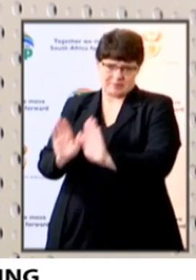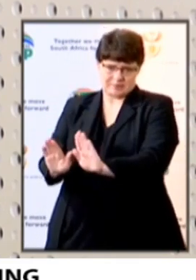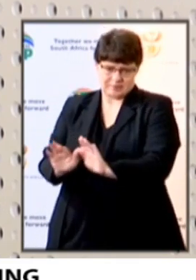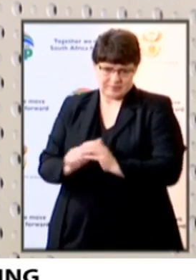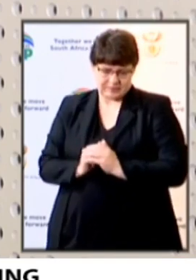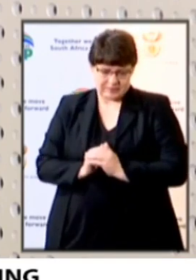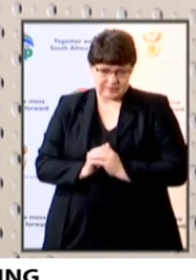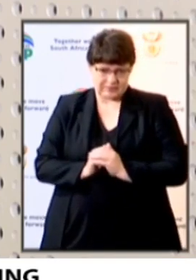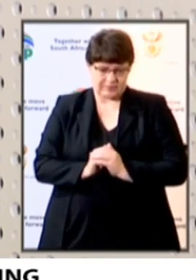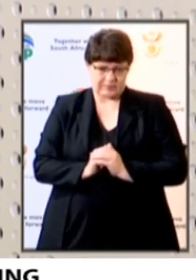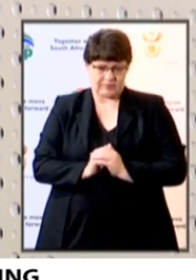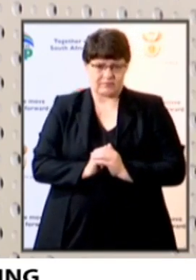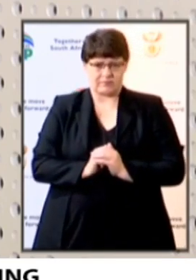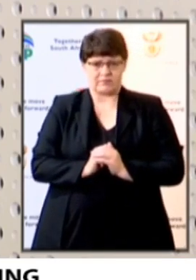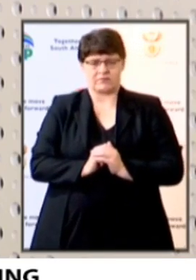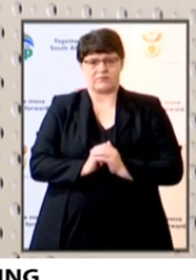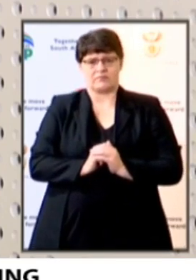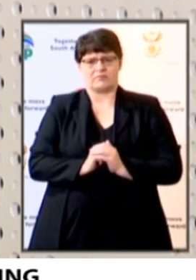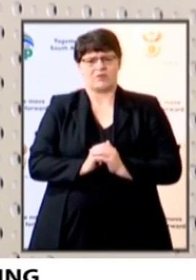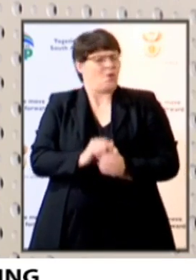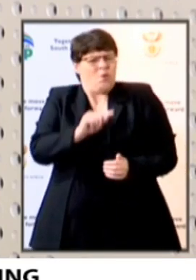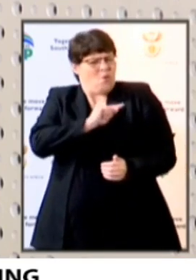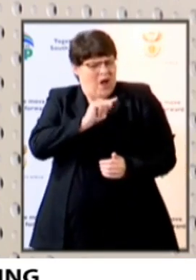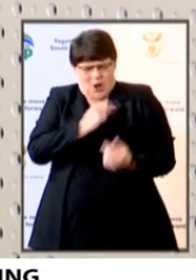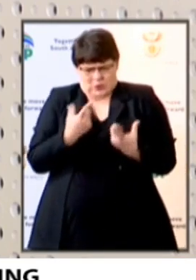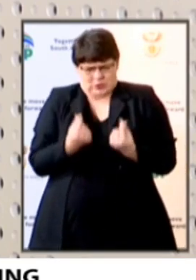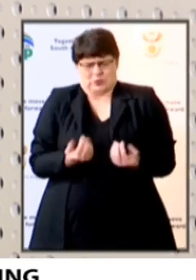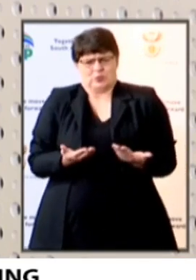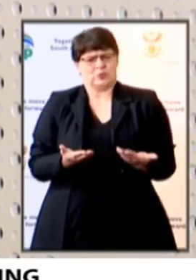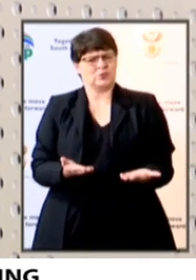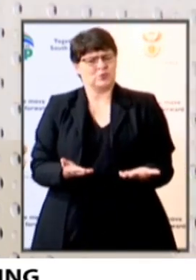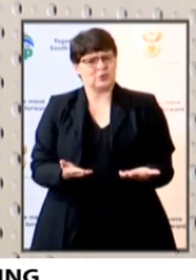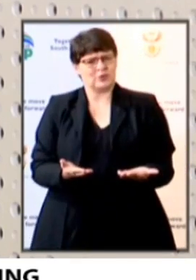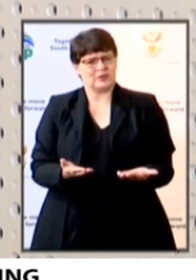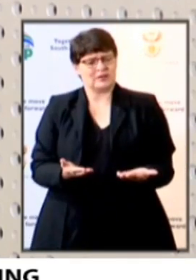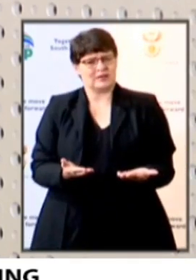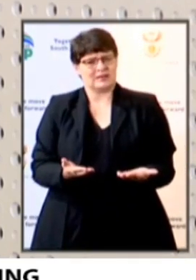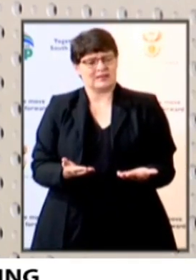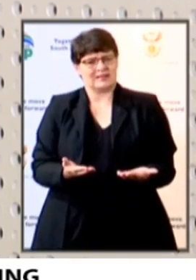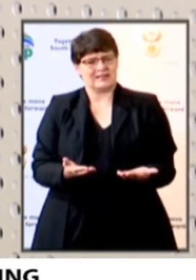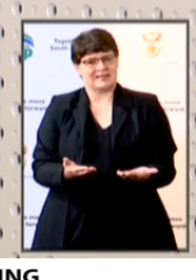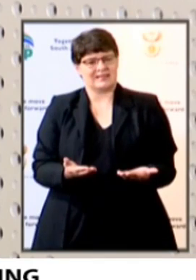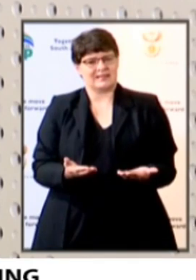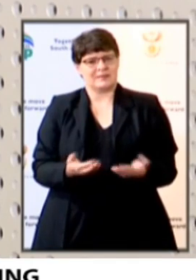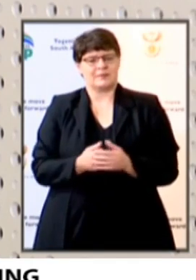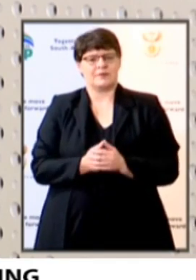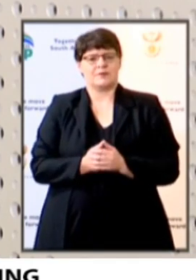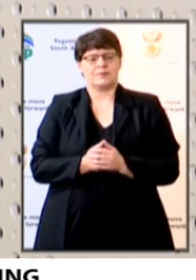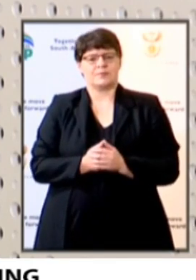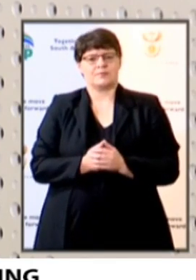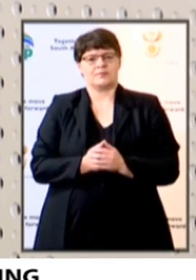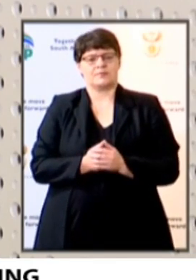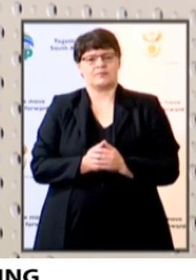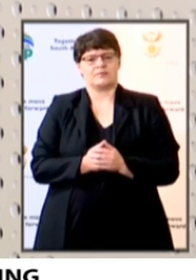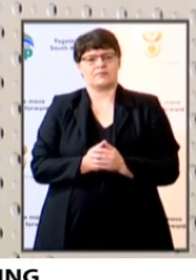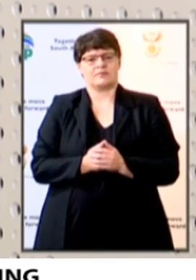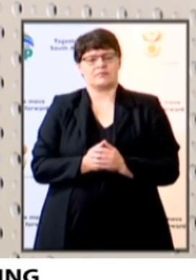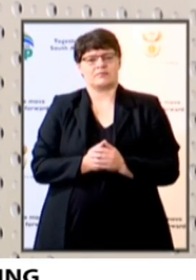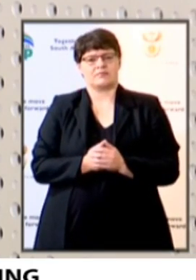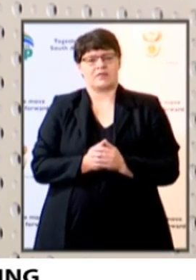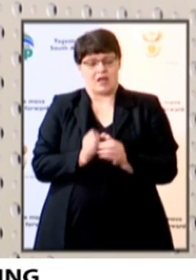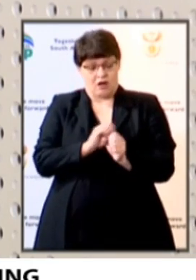And of course, we are taking all these measures to try and make sure that the curve